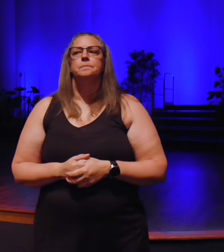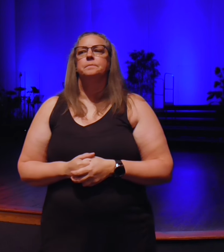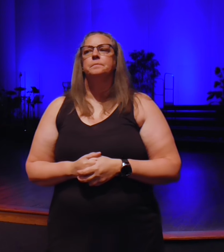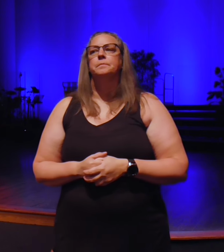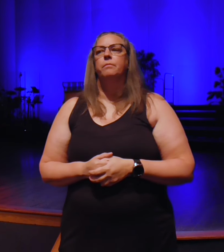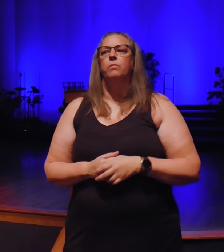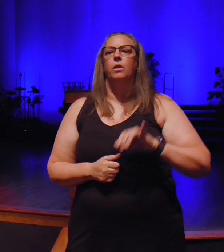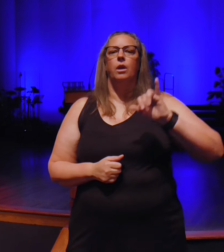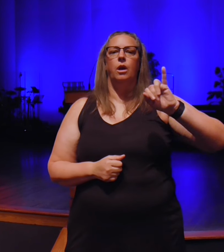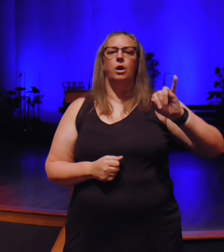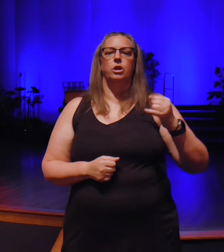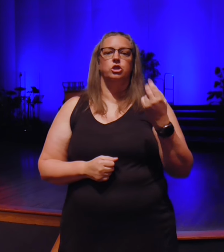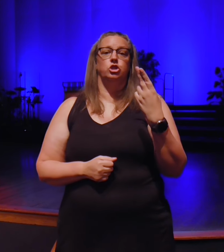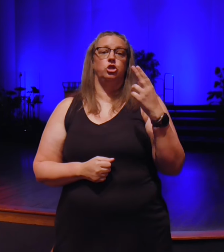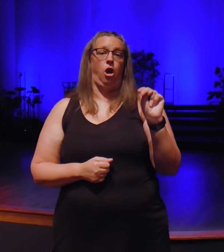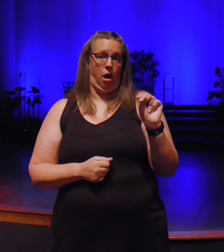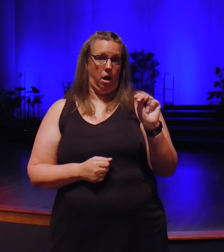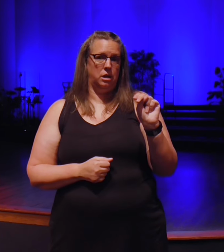John O'Donohue